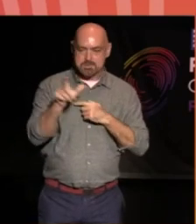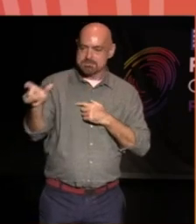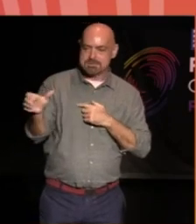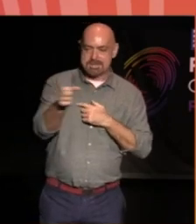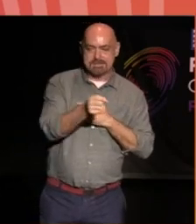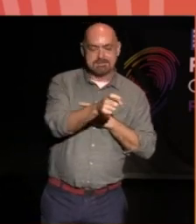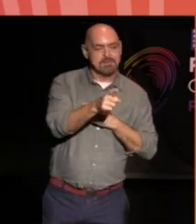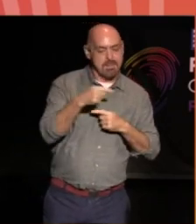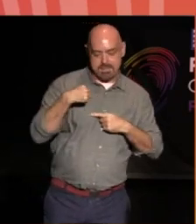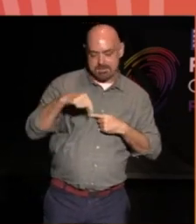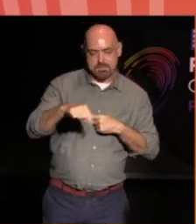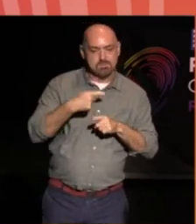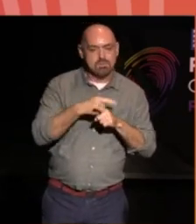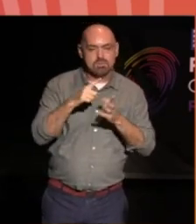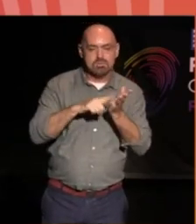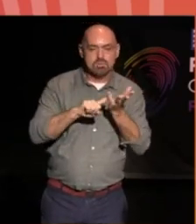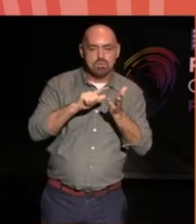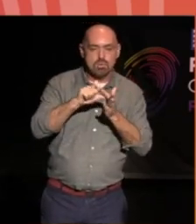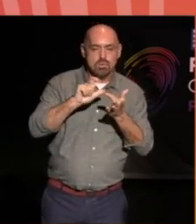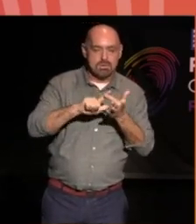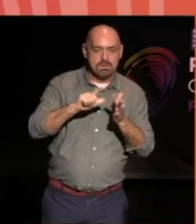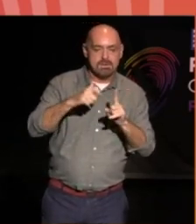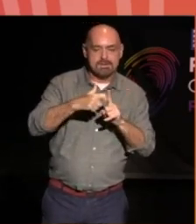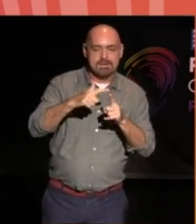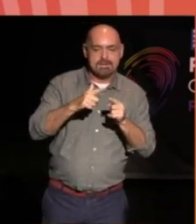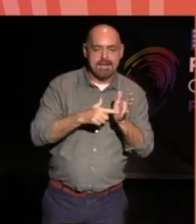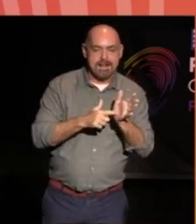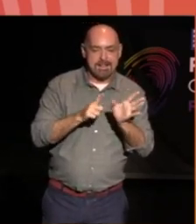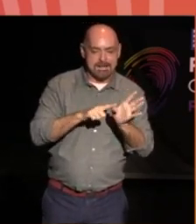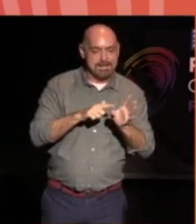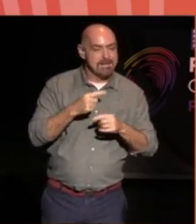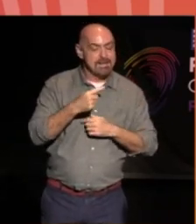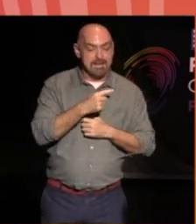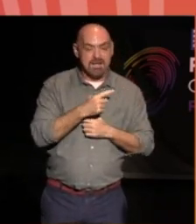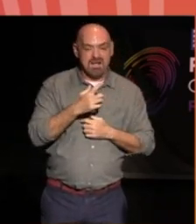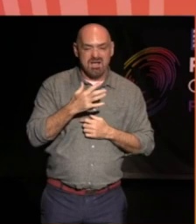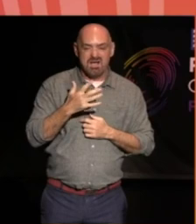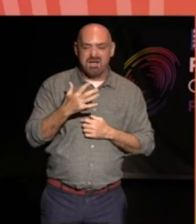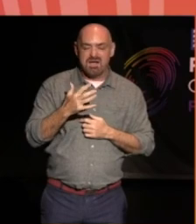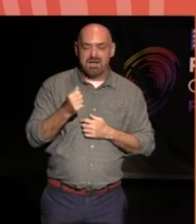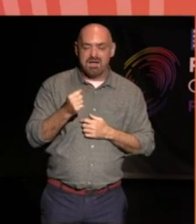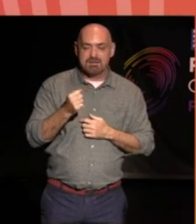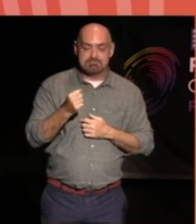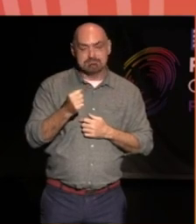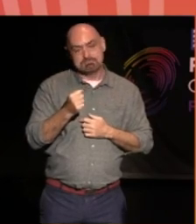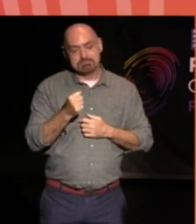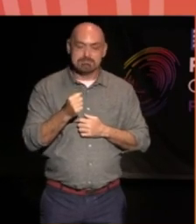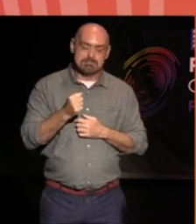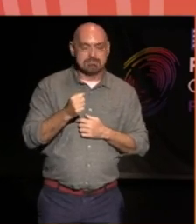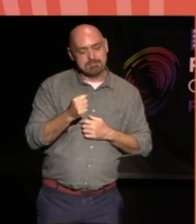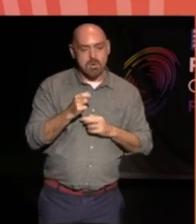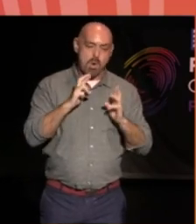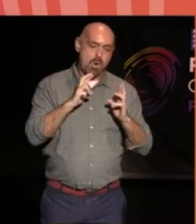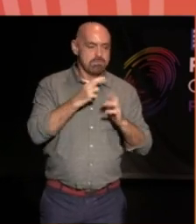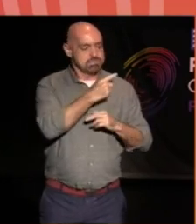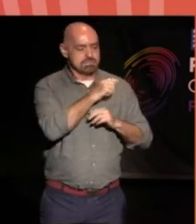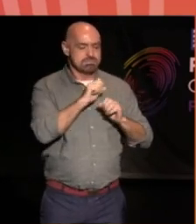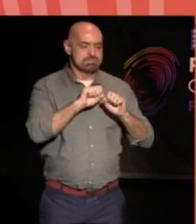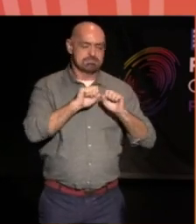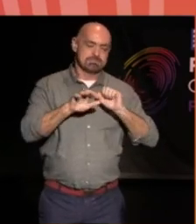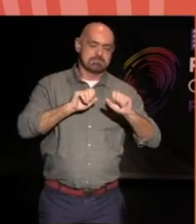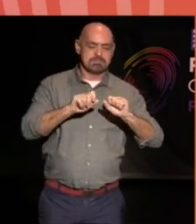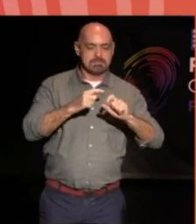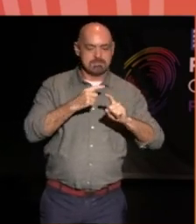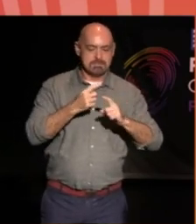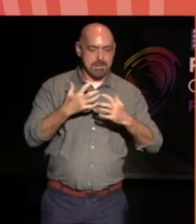conversation with Jude Kelly, who you saw earlier. And hopefully this can stimulate our conversation. He's a